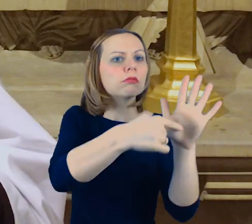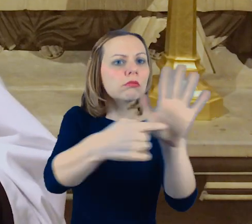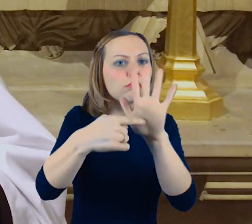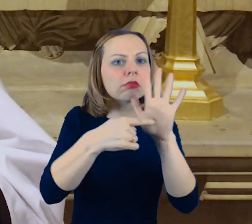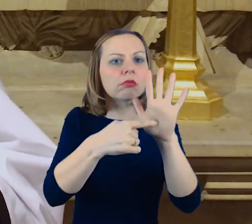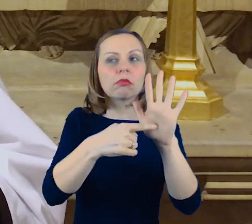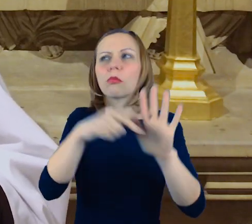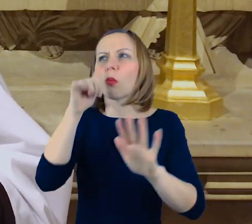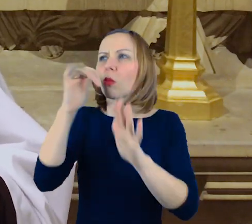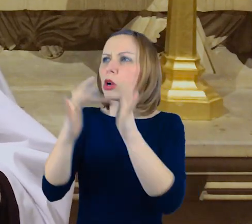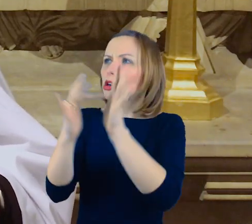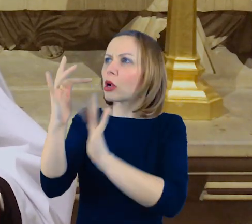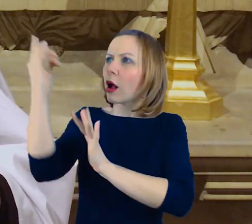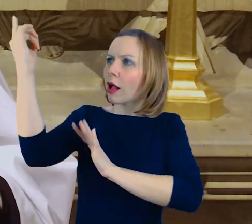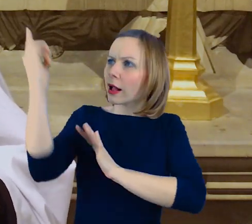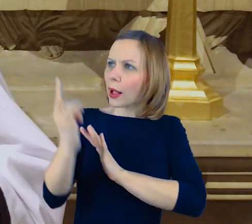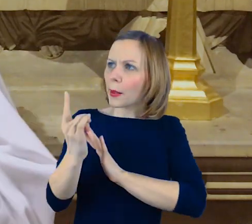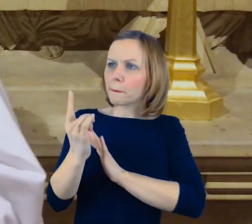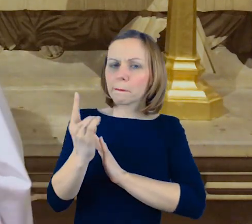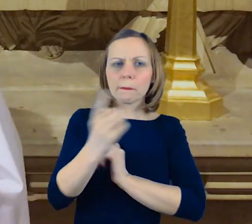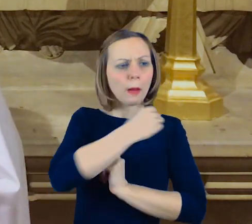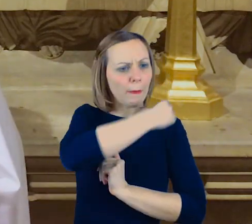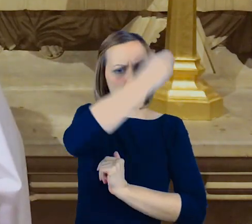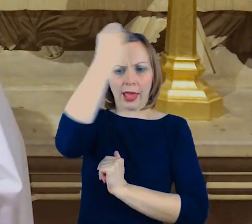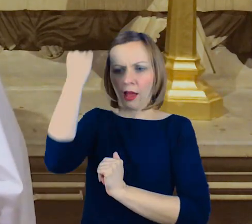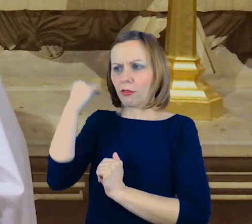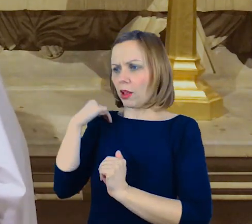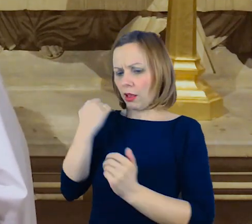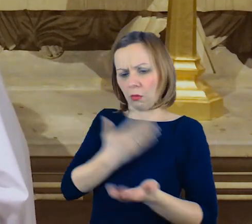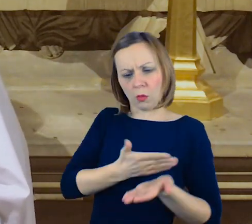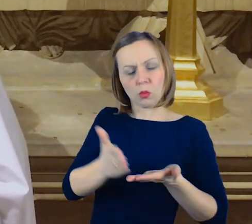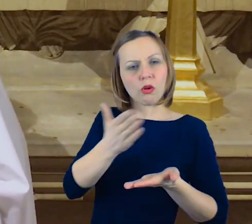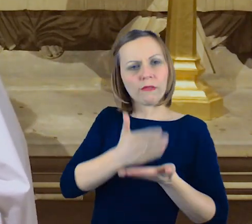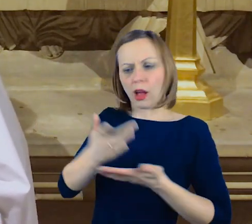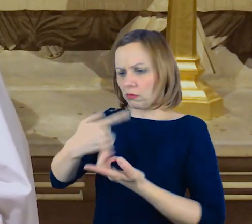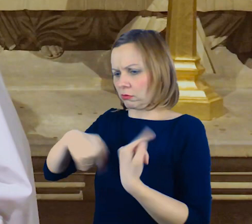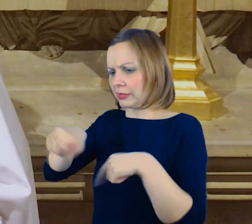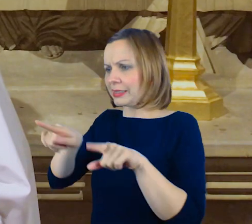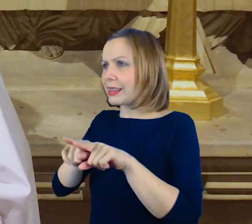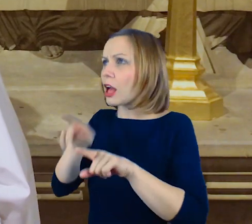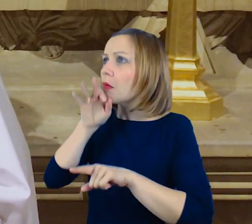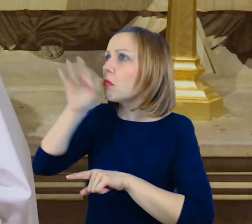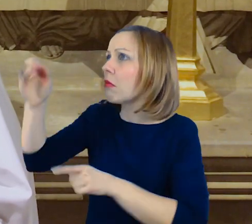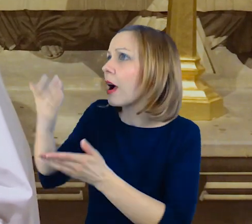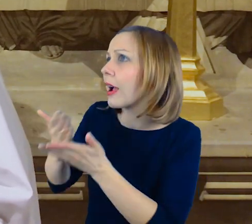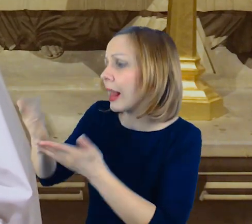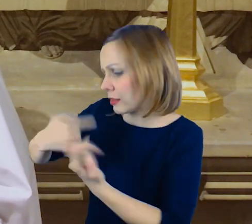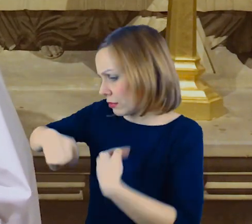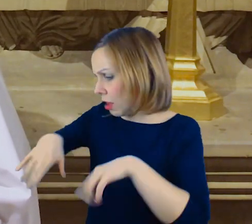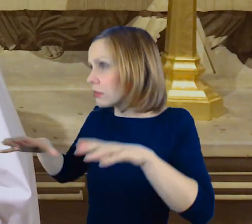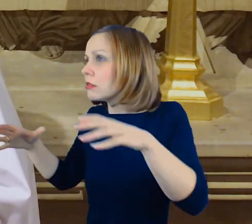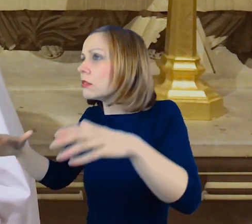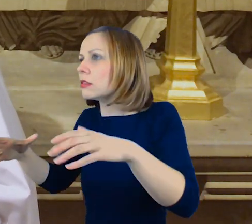of his coming among us, his mother was purified, as we now come to him for cleansing.